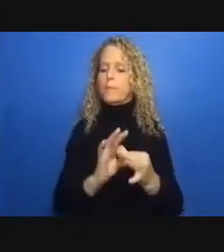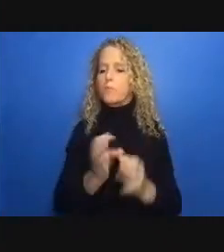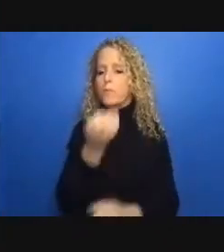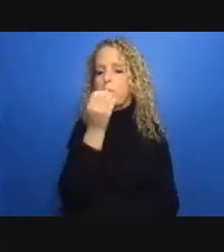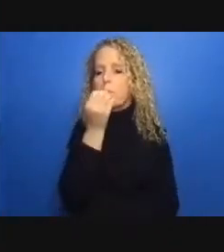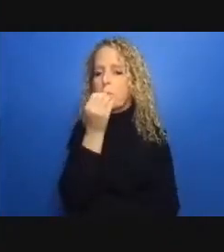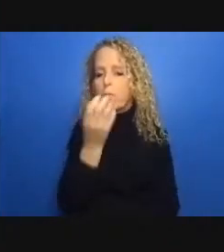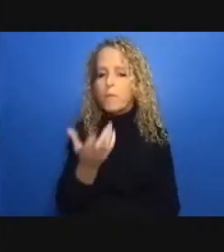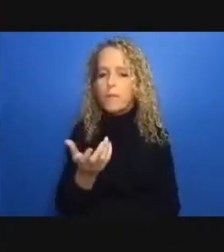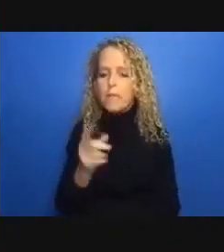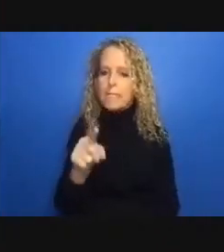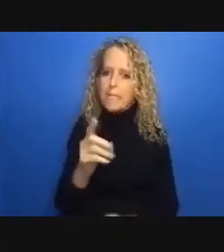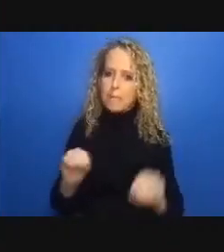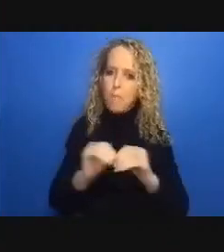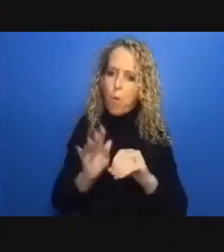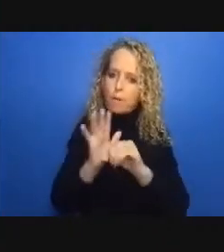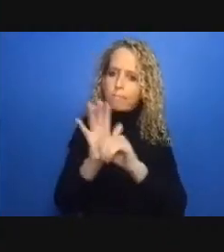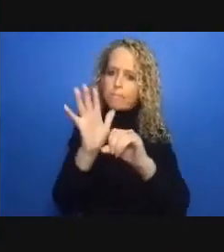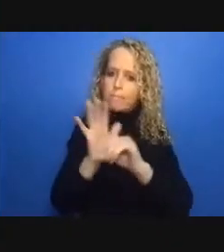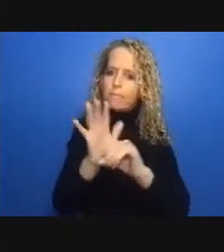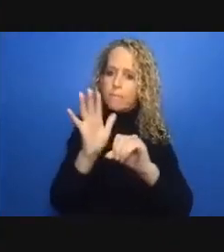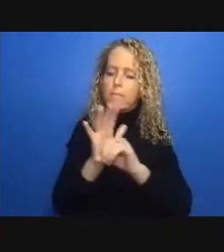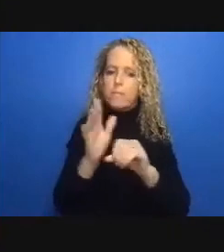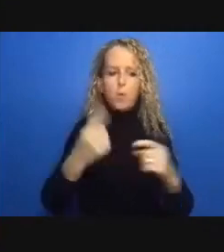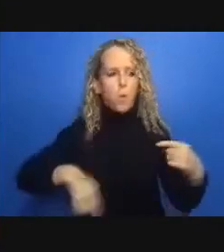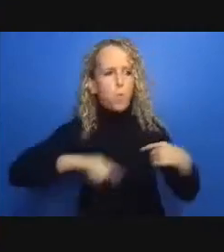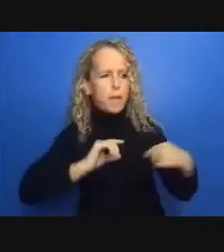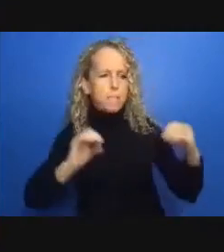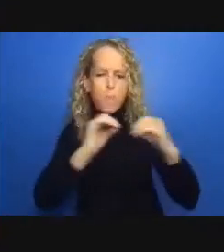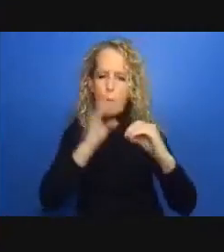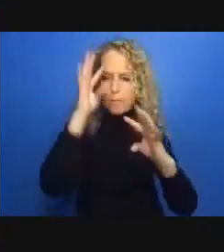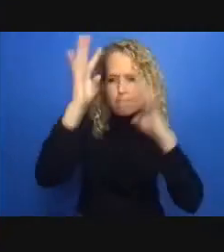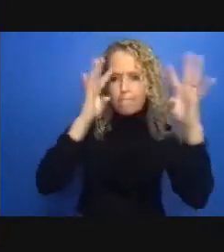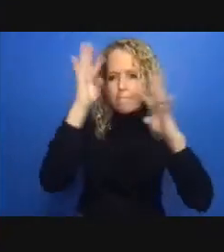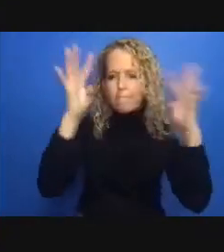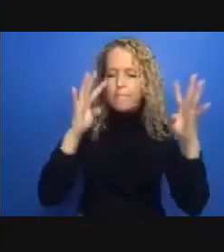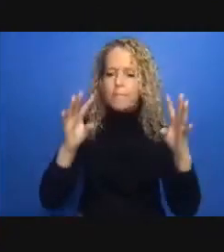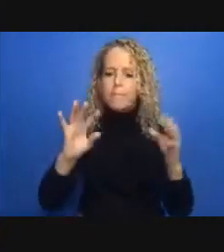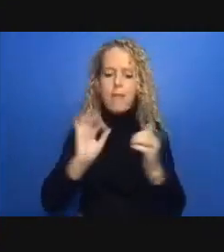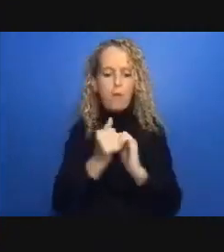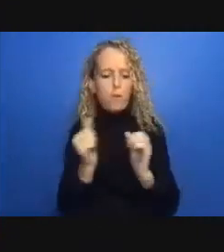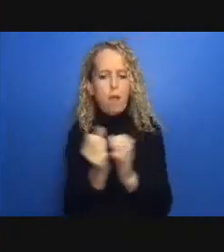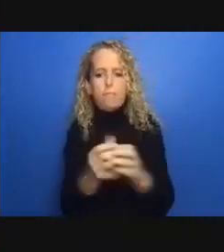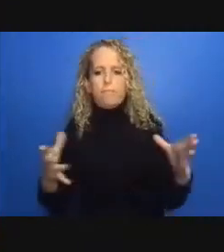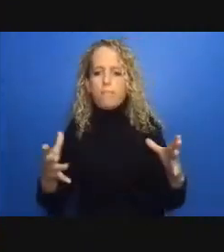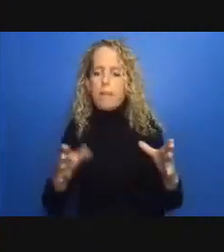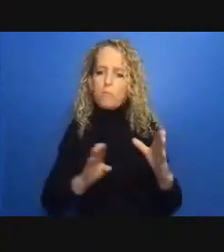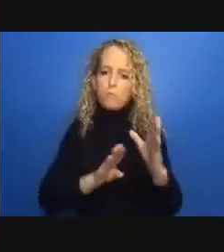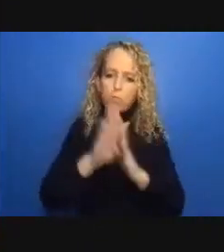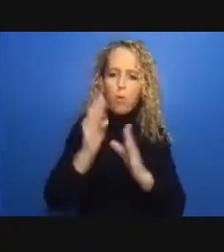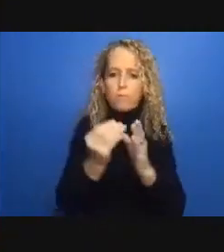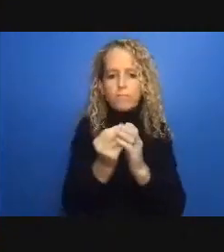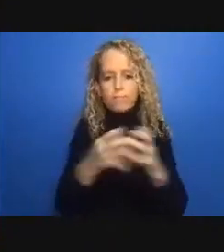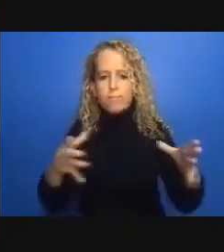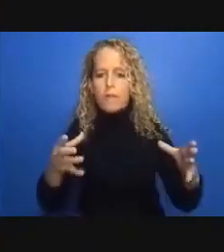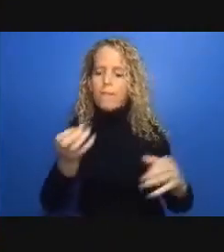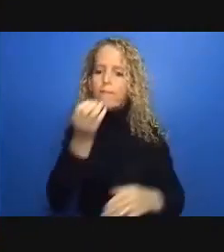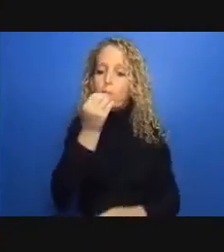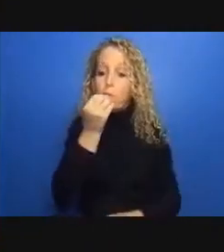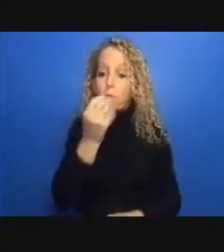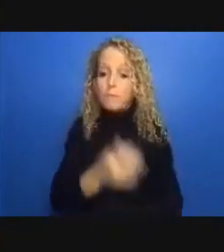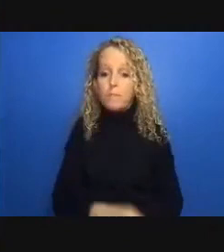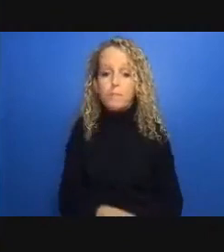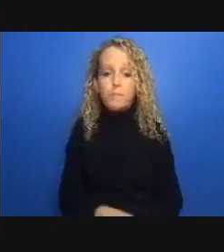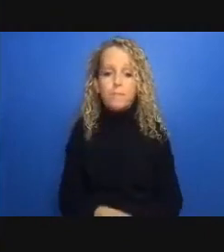promotions are needed to reignite our thinking about bolstering our own food sovereignty and security. Those of us